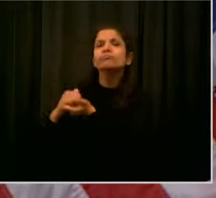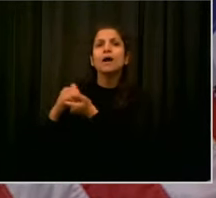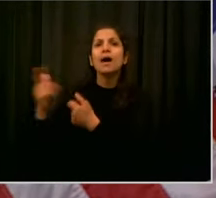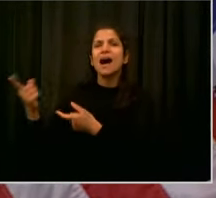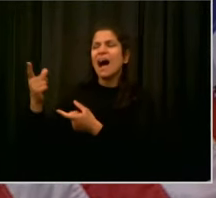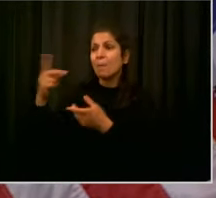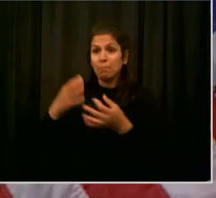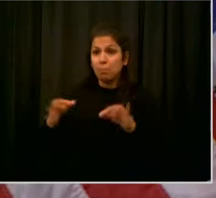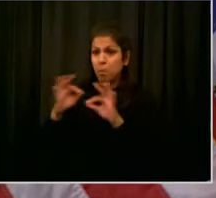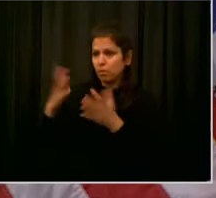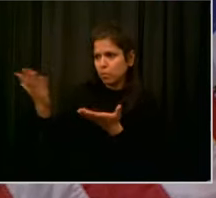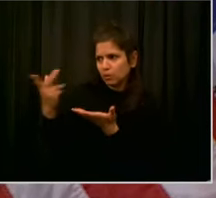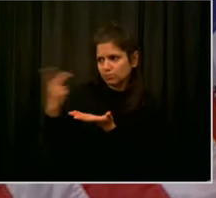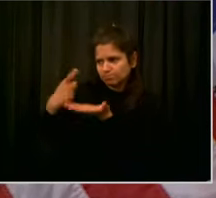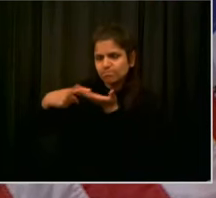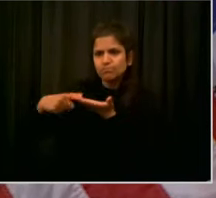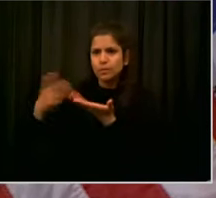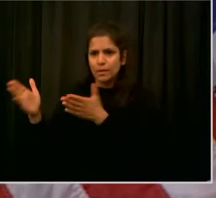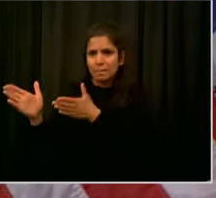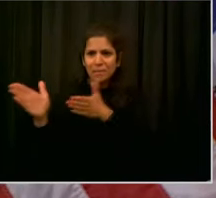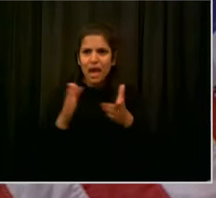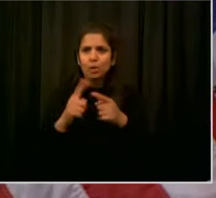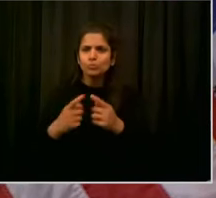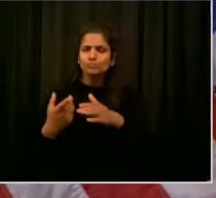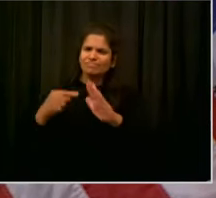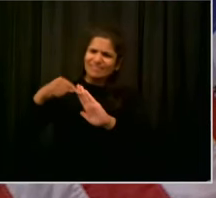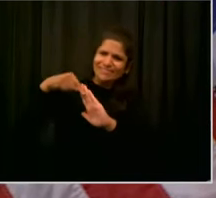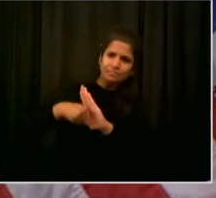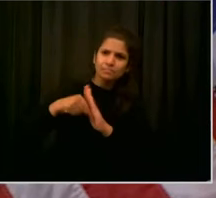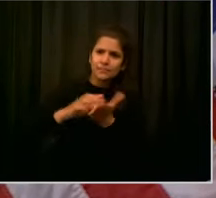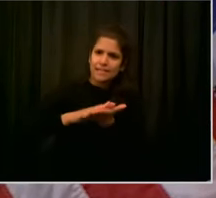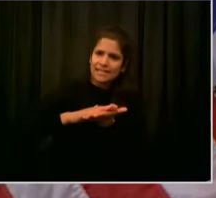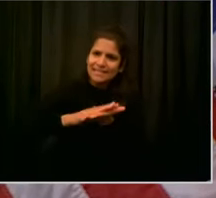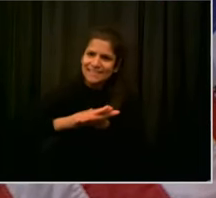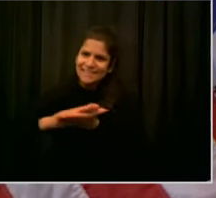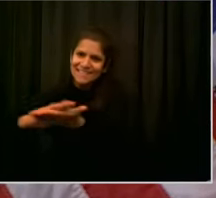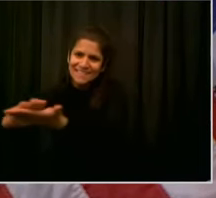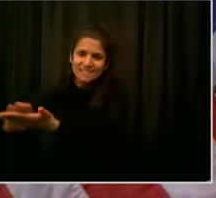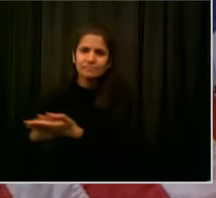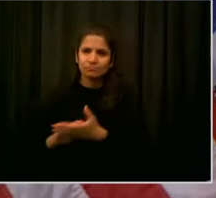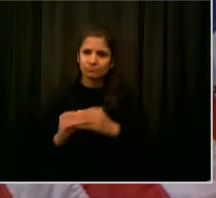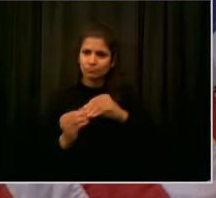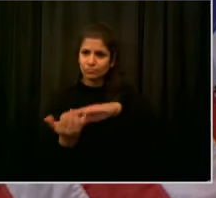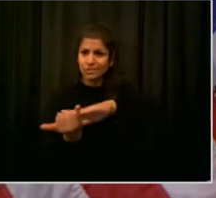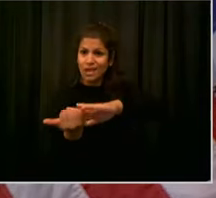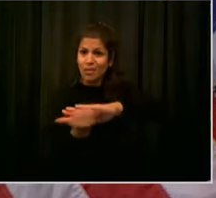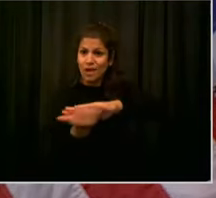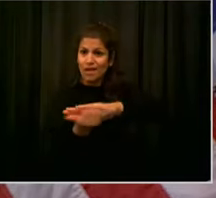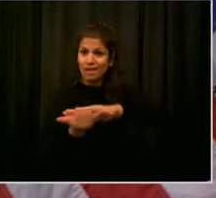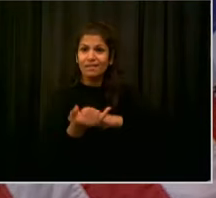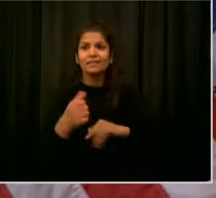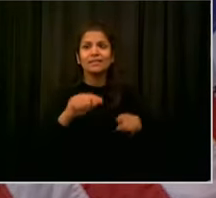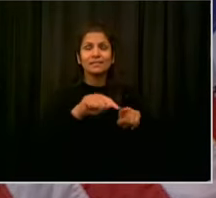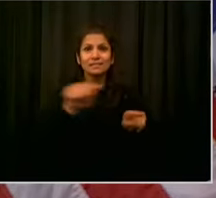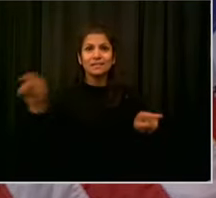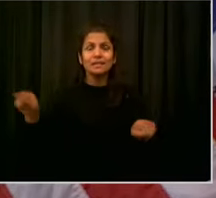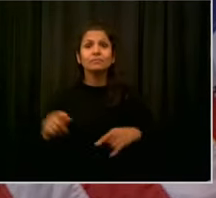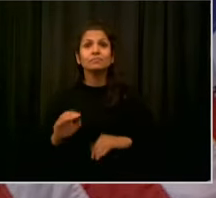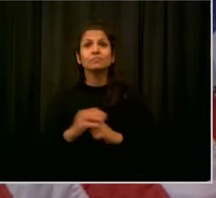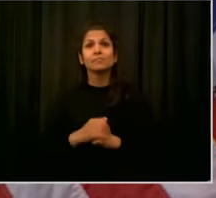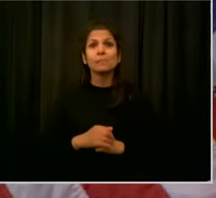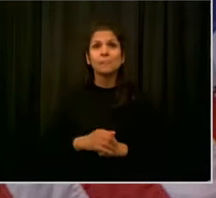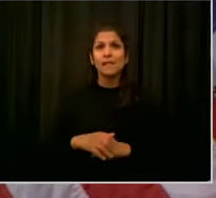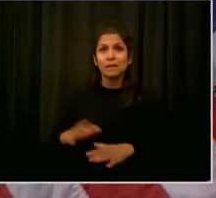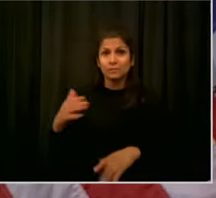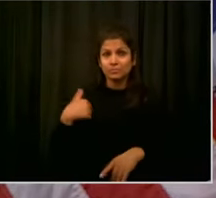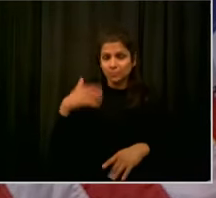free, and if we need to do more, we'll do more. We'll help them with personnel. I think we can all work together. I do want to say to the MTA, it